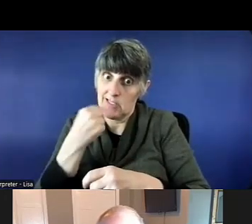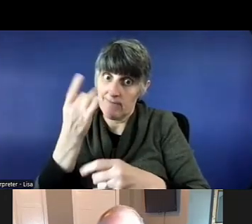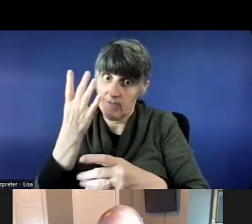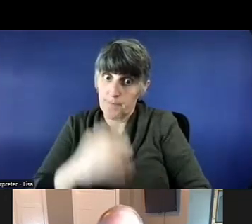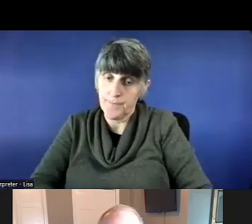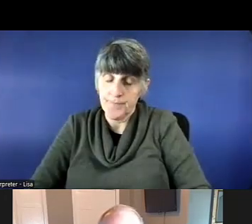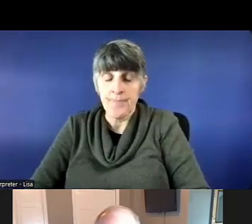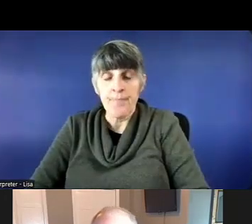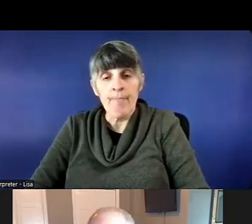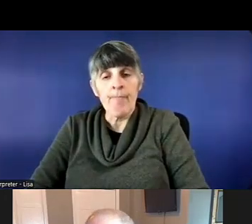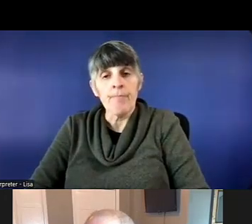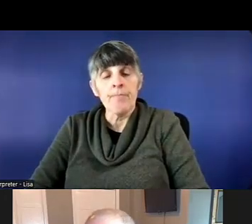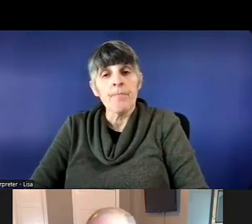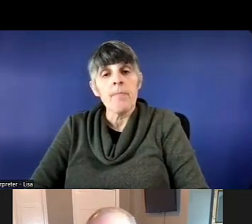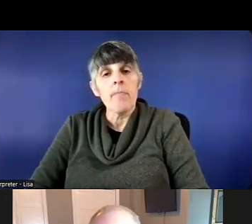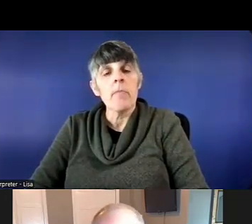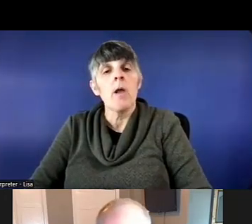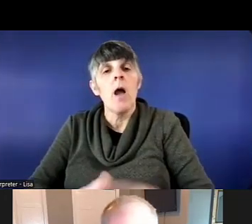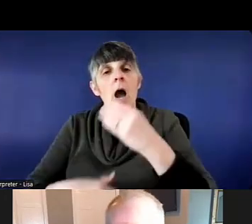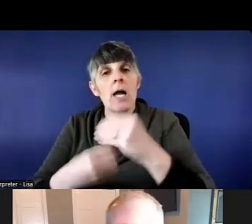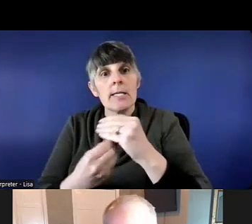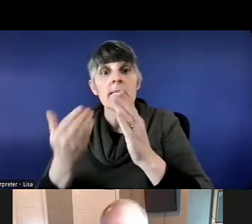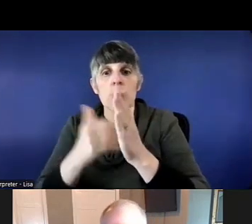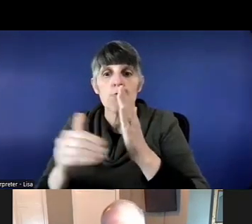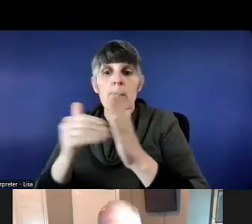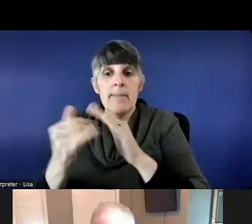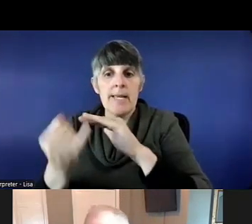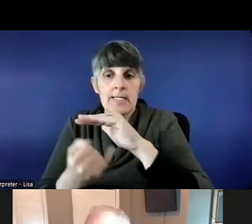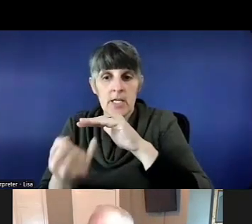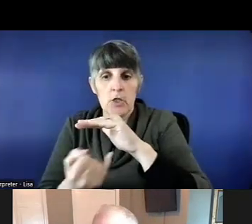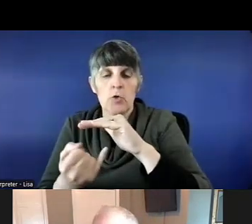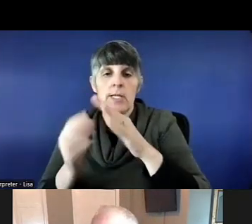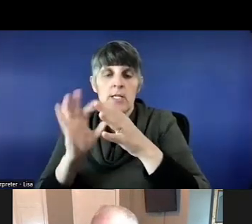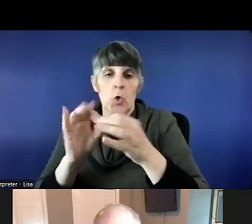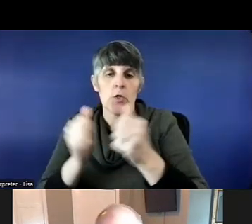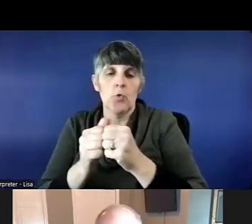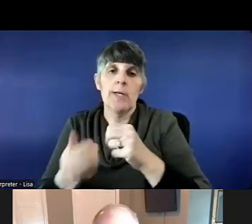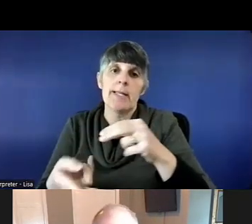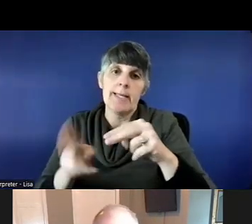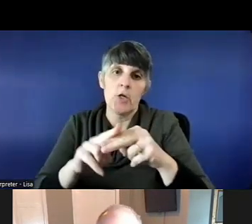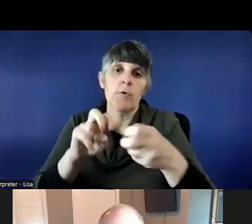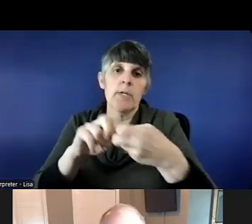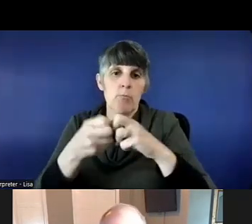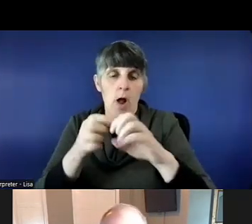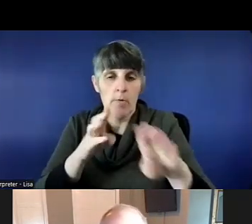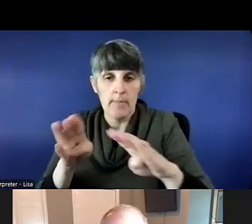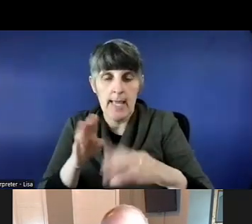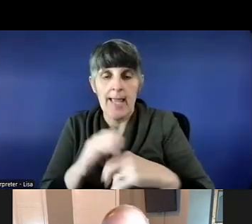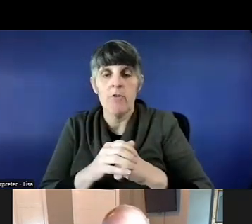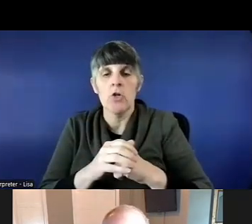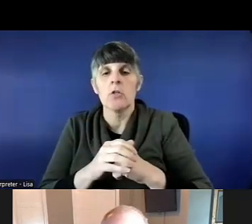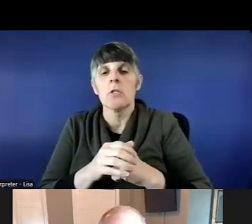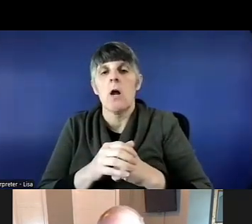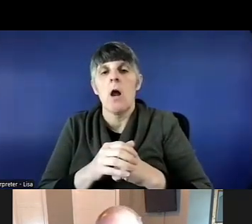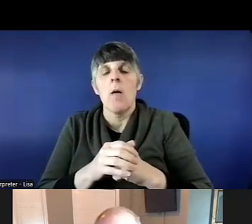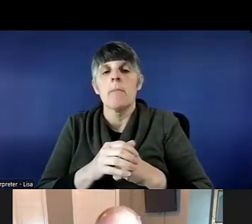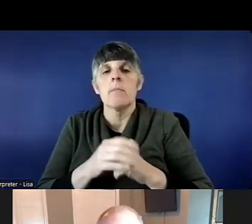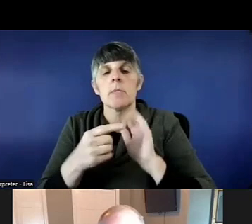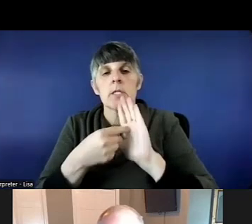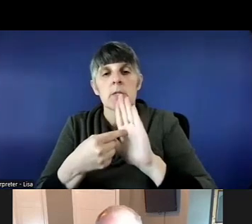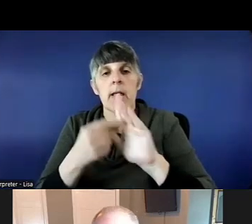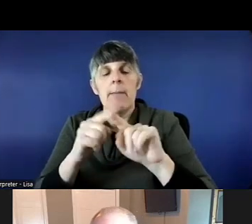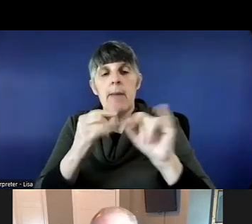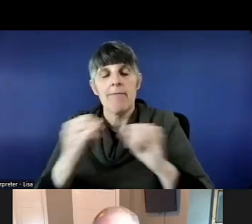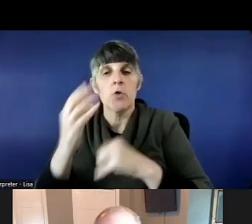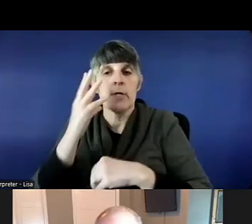this. Additionally, repeated seclusion is associated with increased problem behaviors displayed by